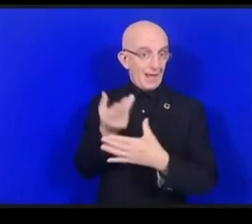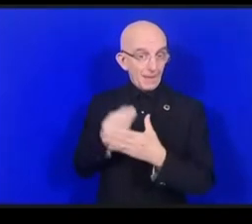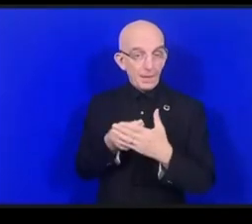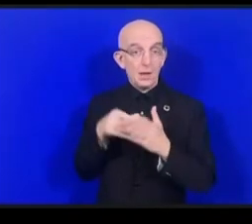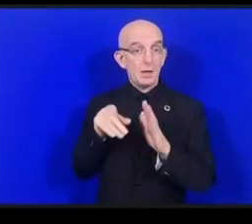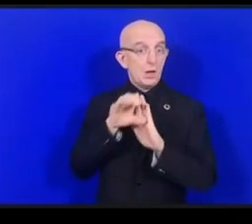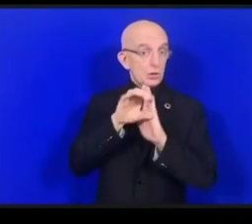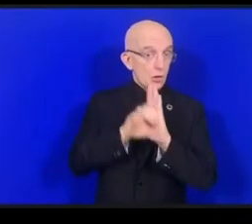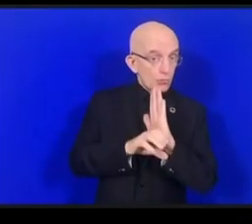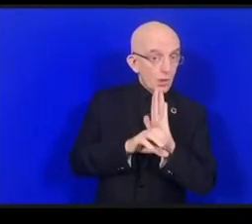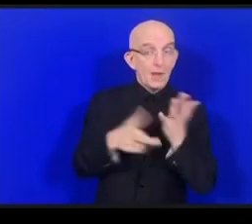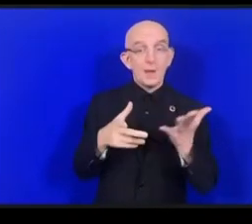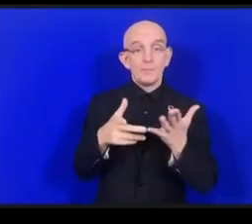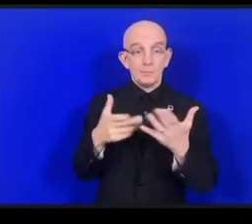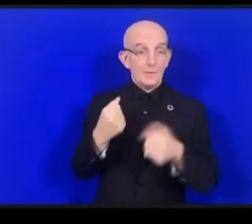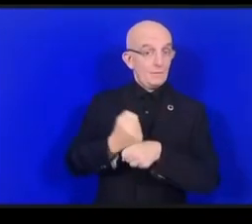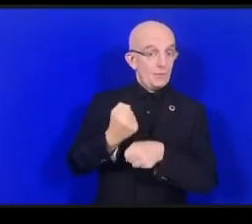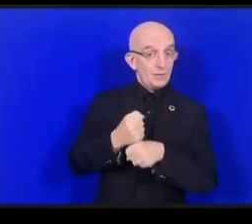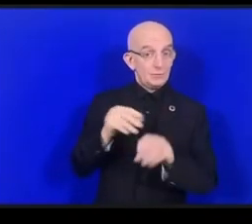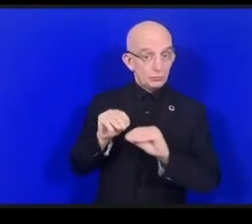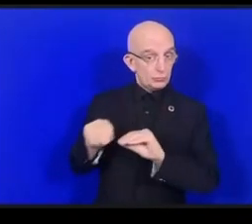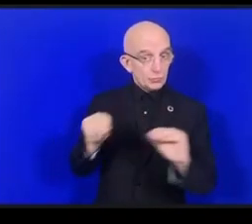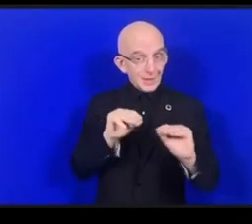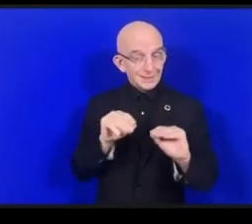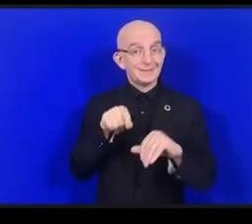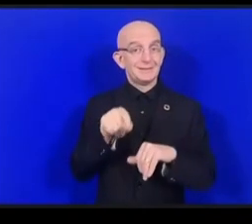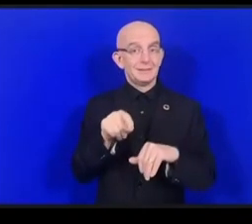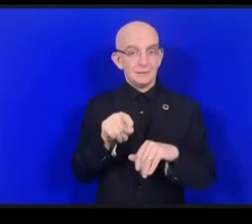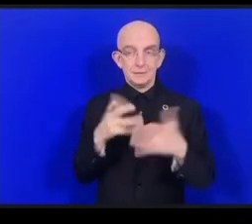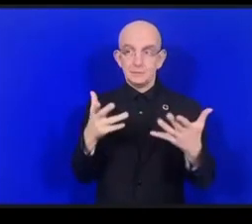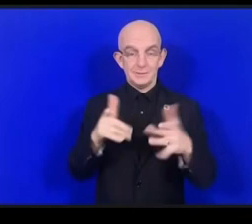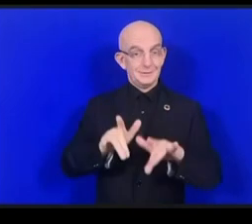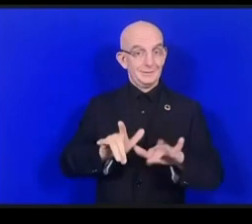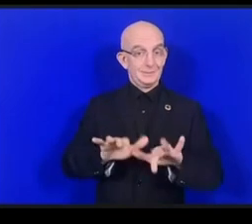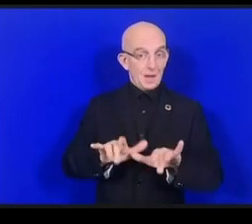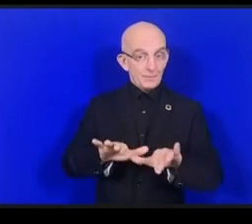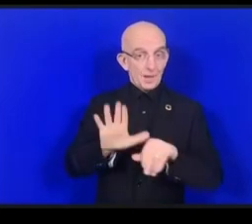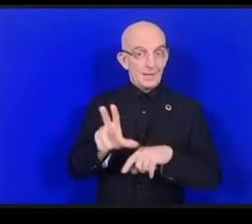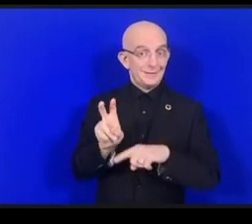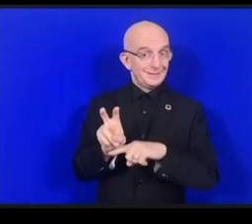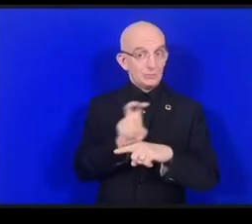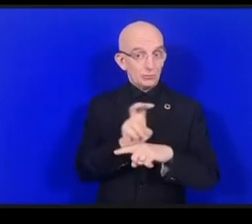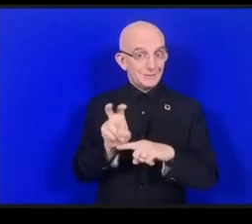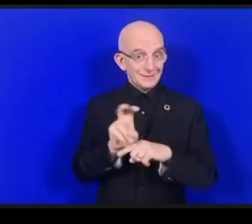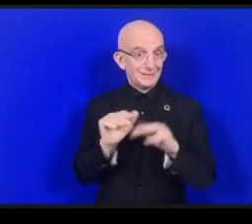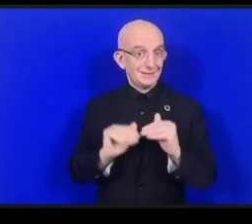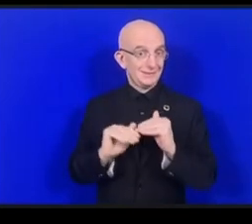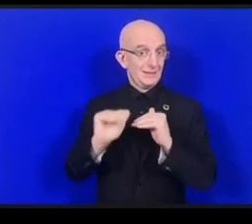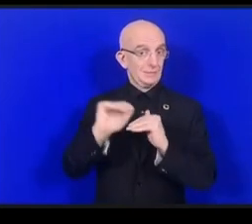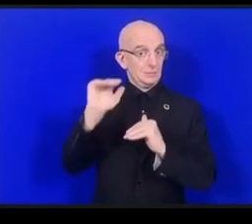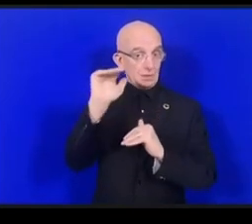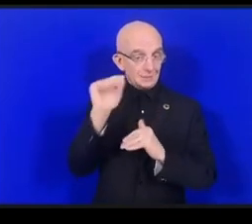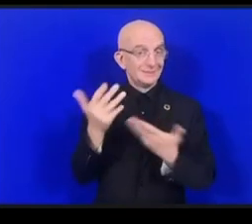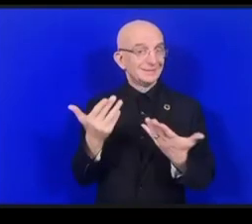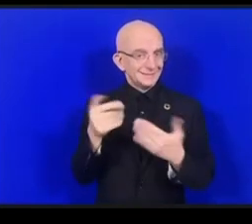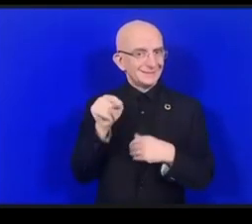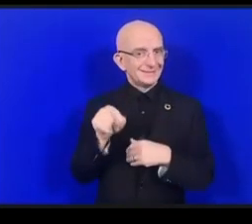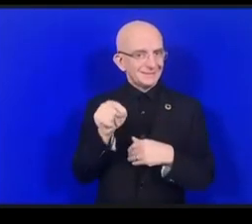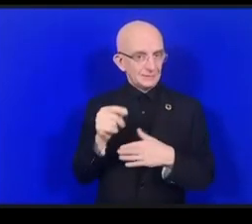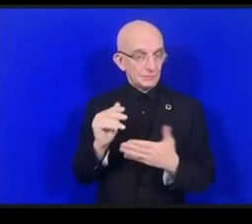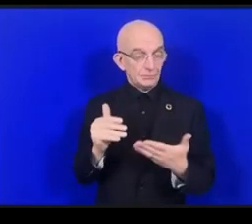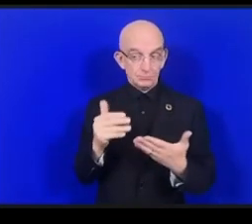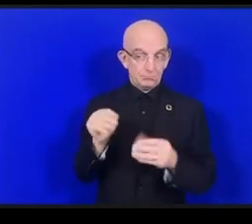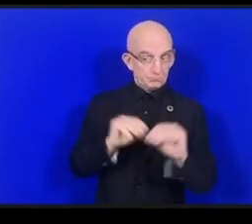a cybersecurity hub, which will bring together industry and educationalists to look at this, to